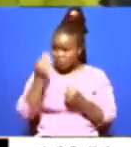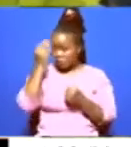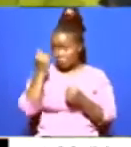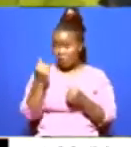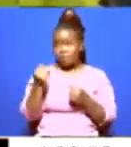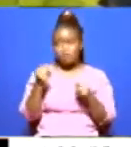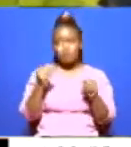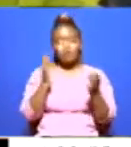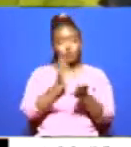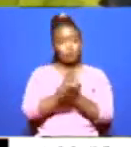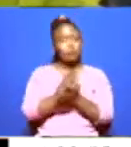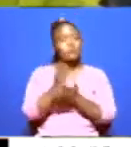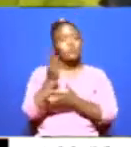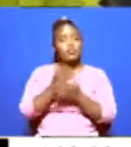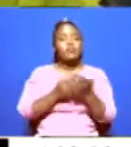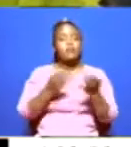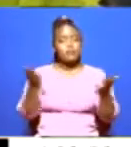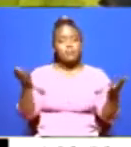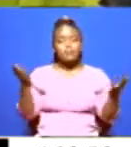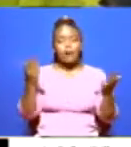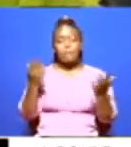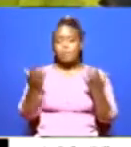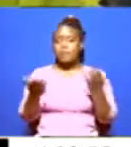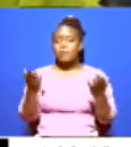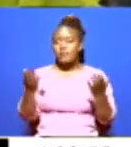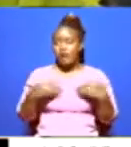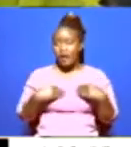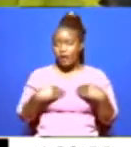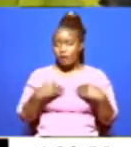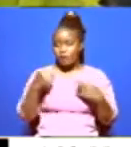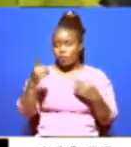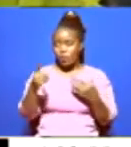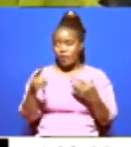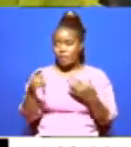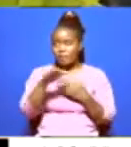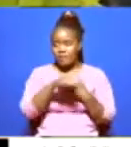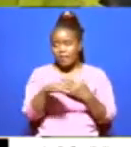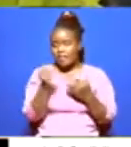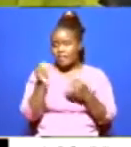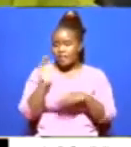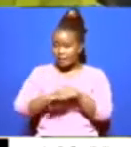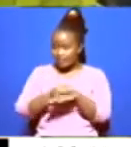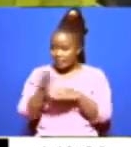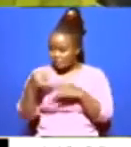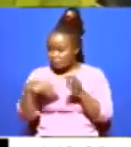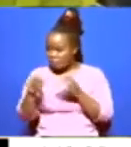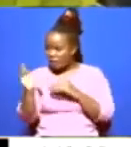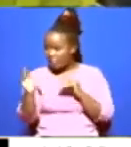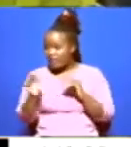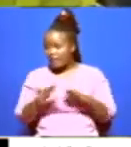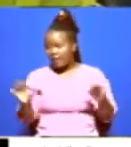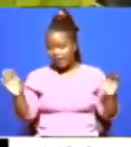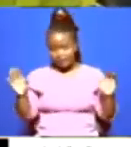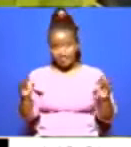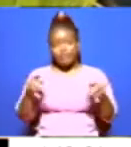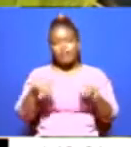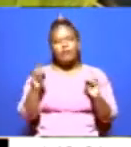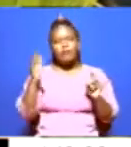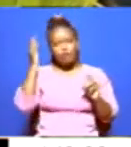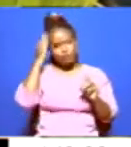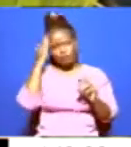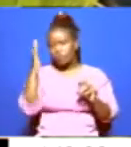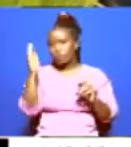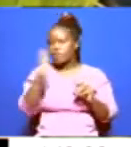got just their 1/8 of a piece of land, they can rest assured that they will never lose